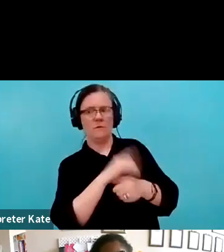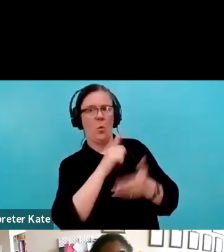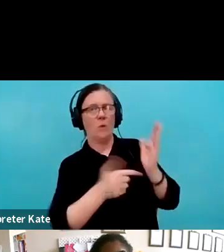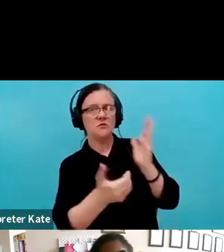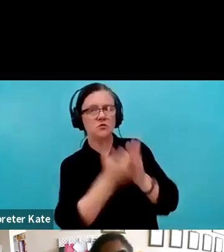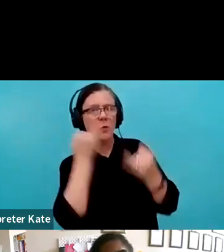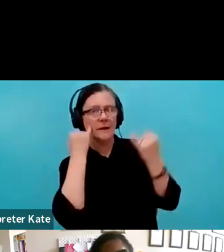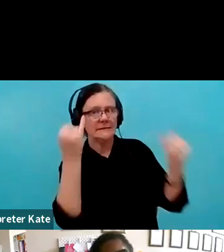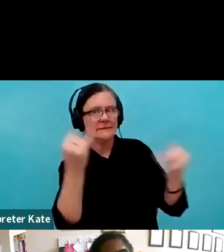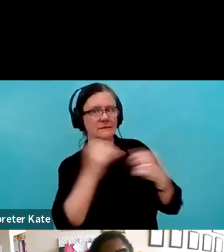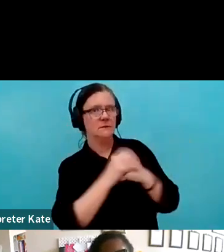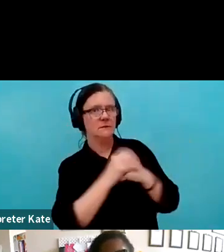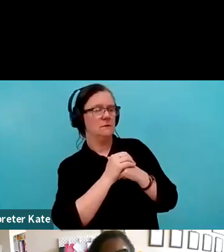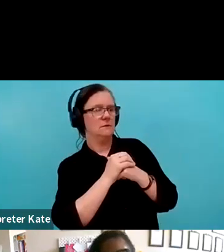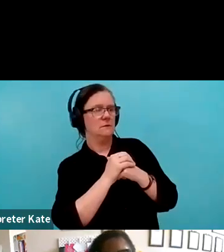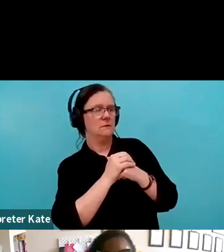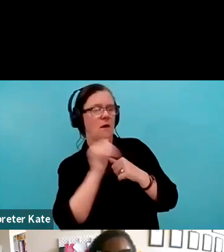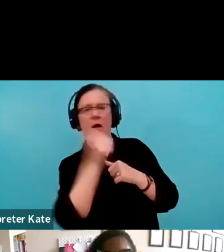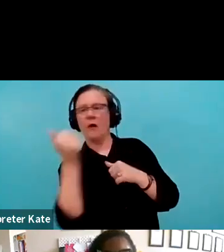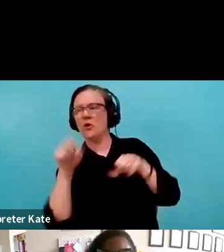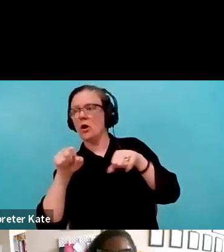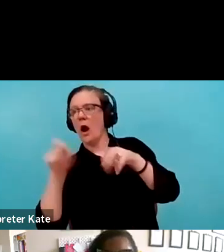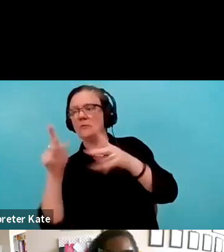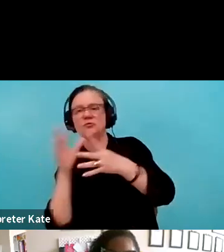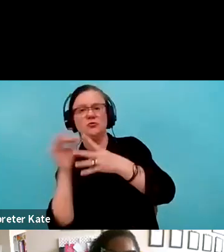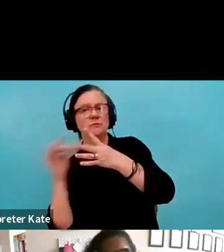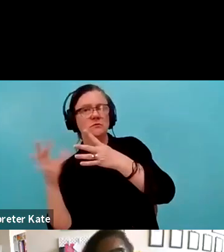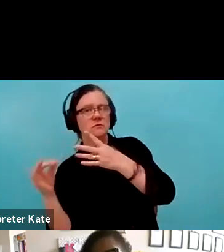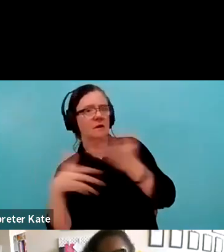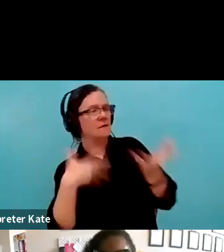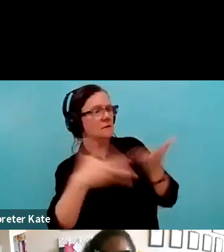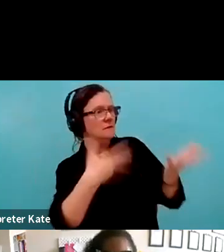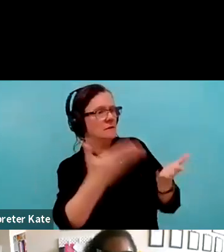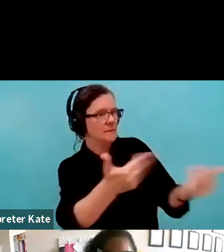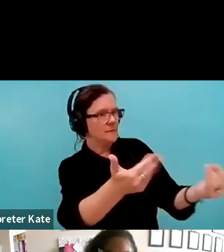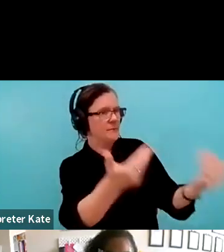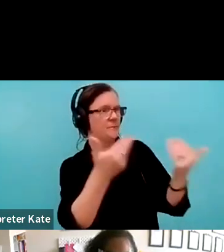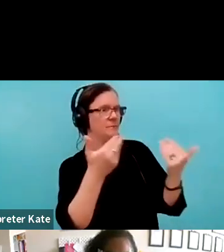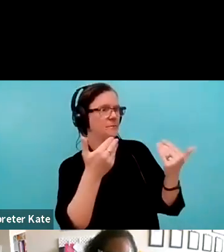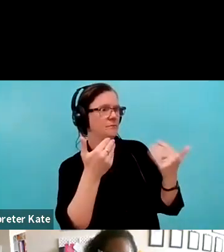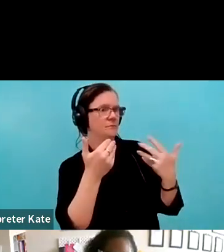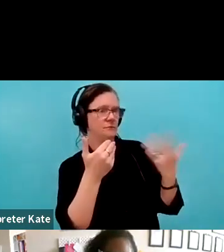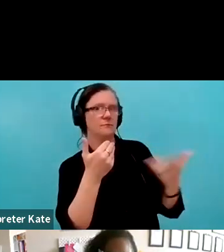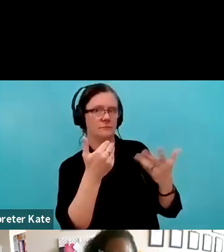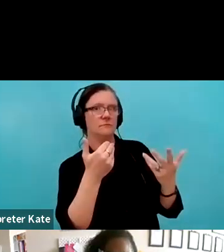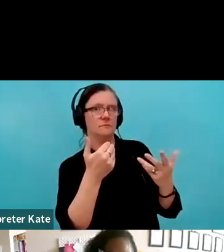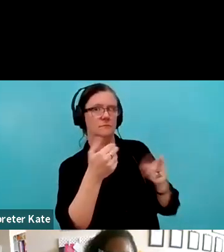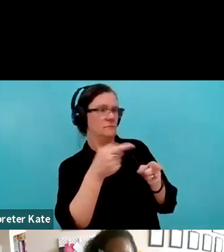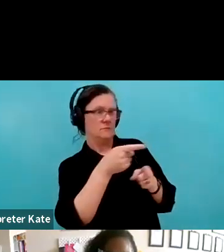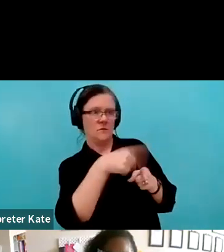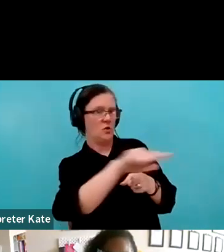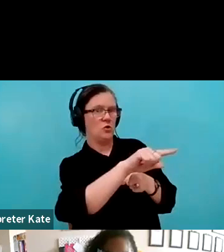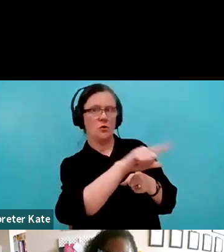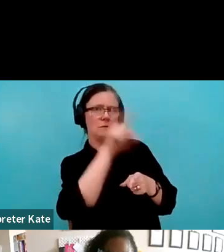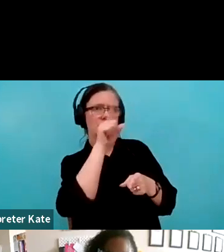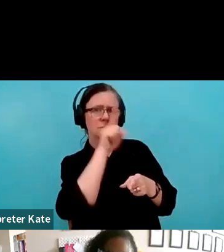what is going to like open the door for other people, what connections can be made, because those people are close